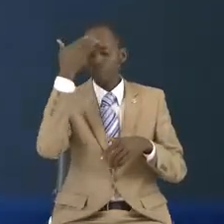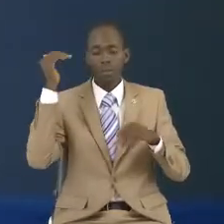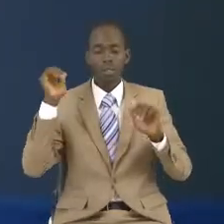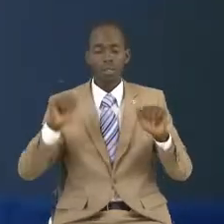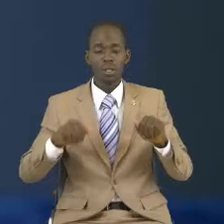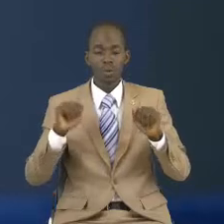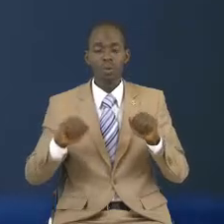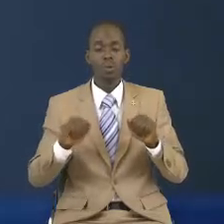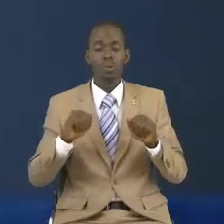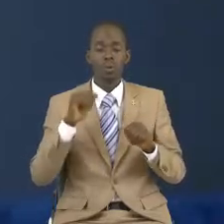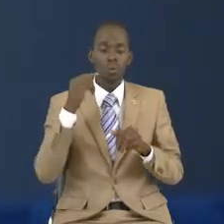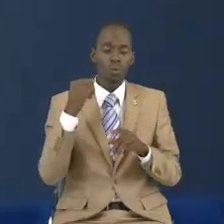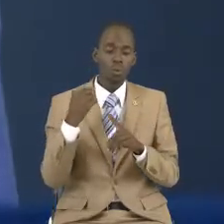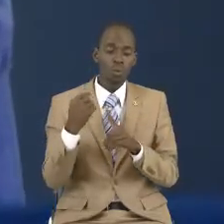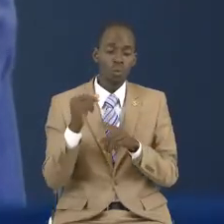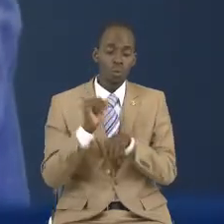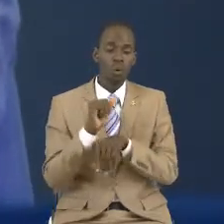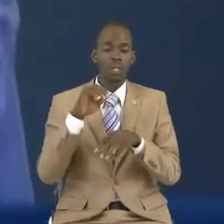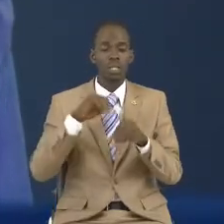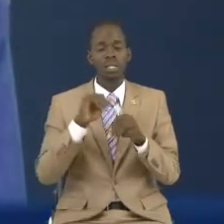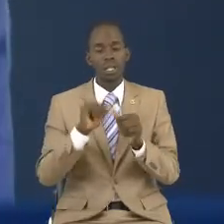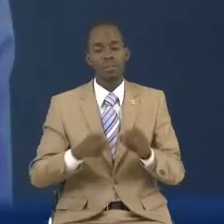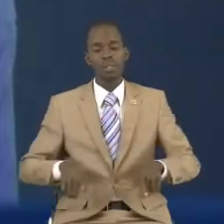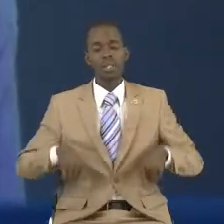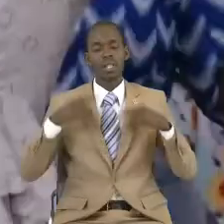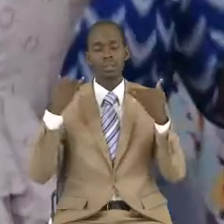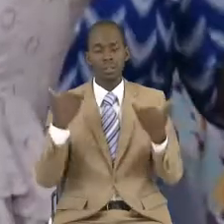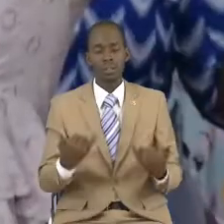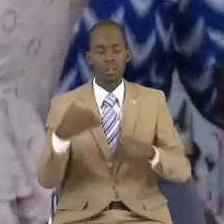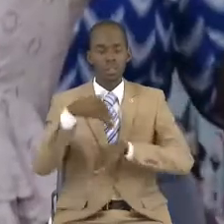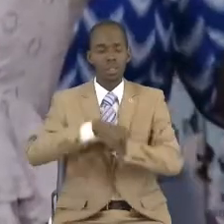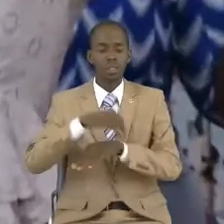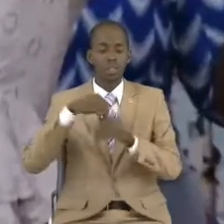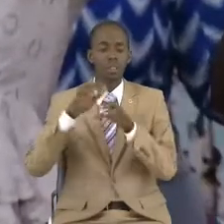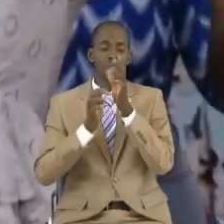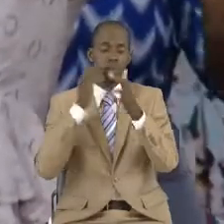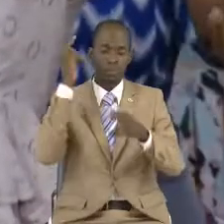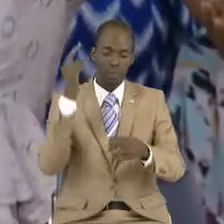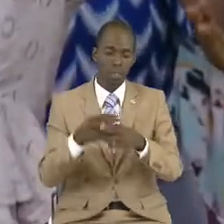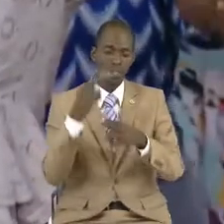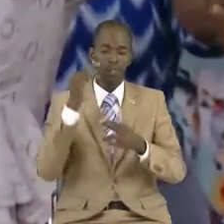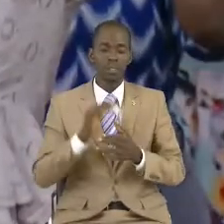in every life even tonight in jesus name